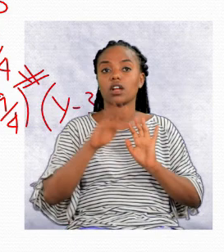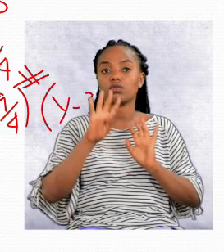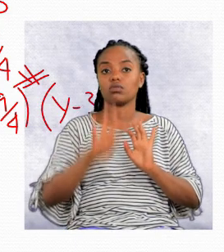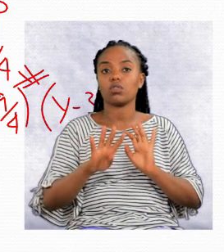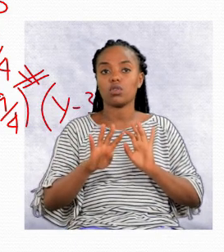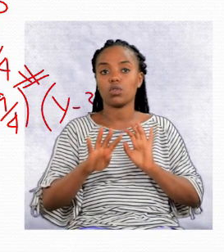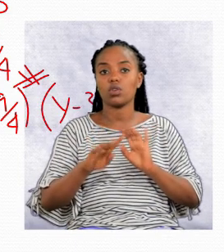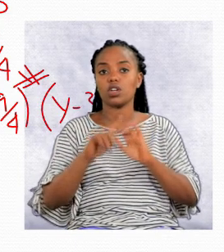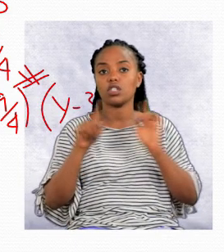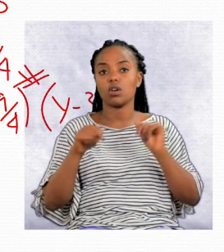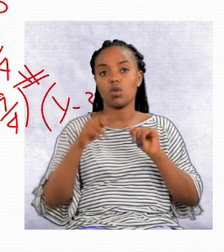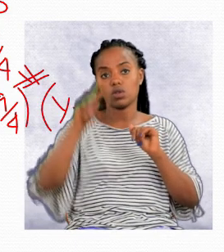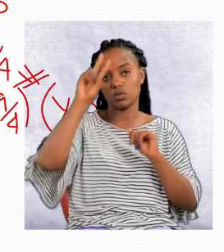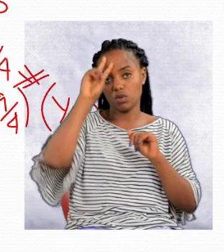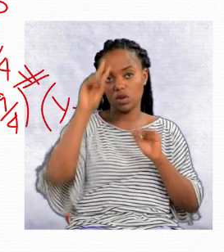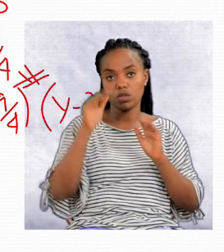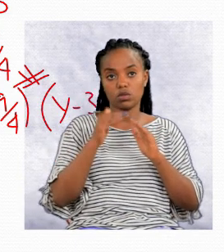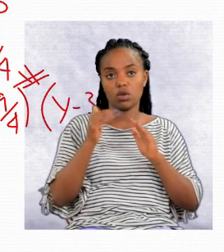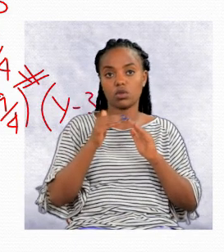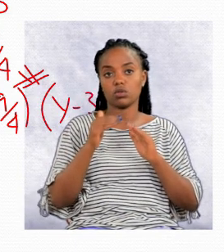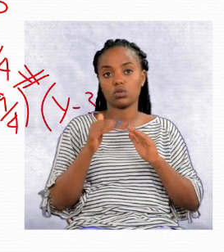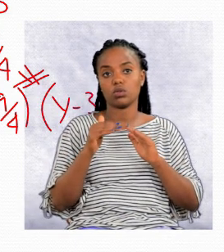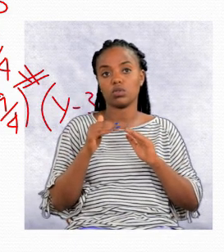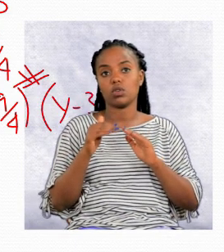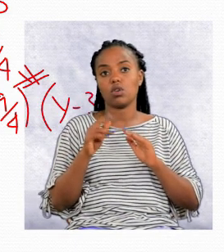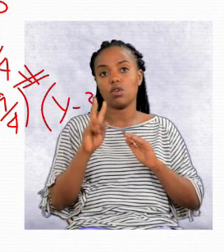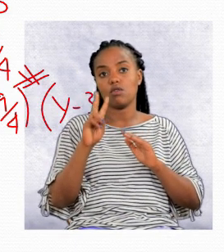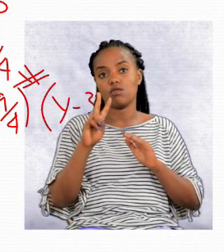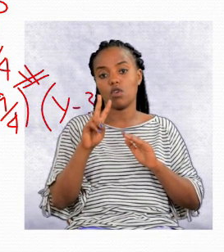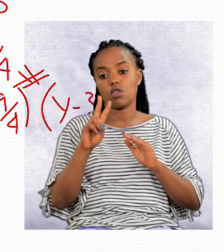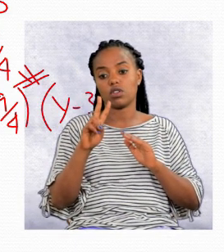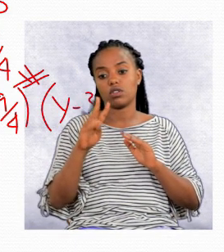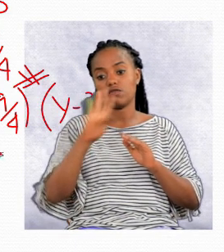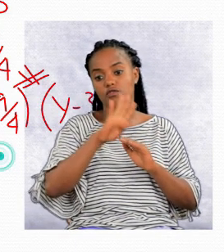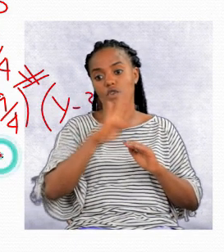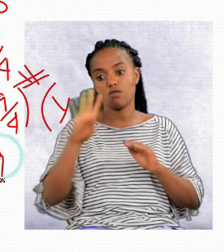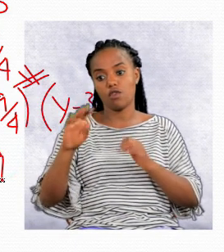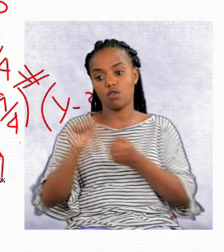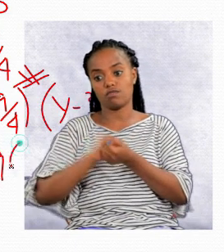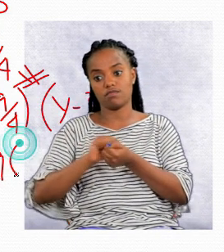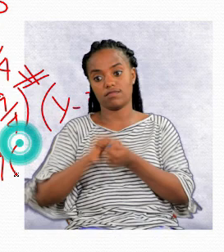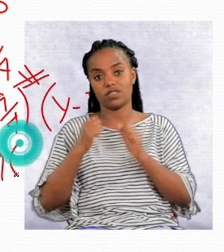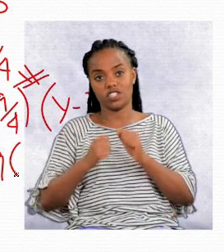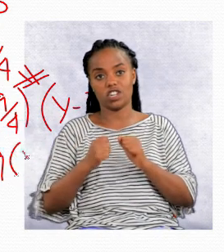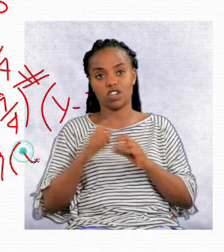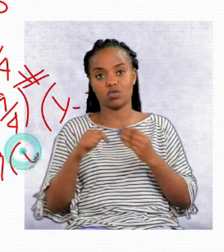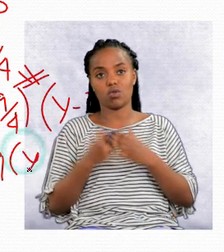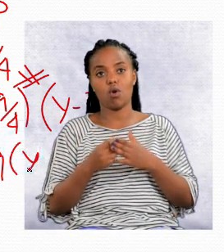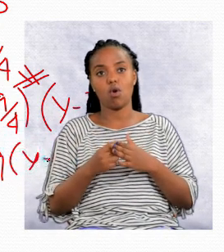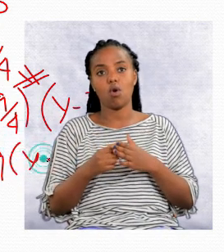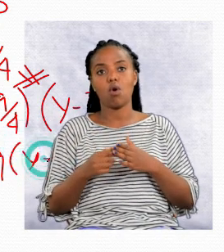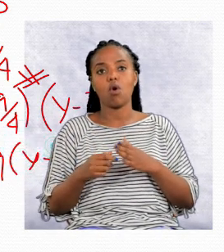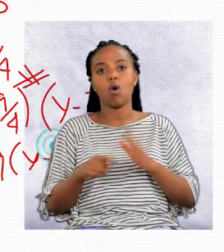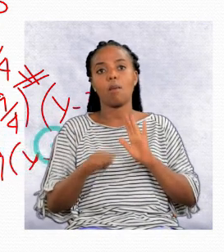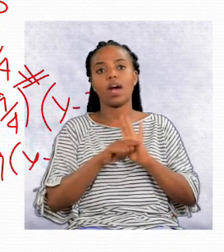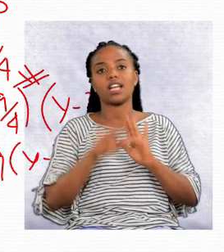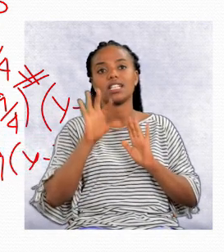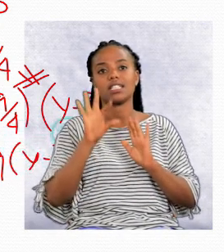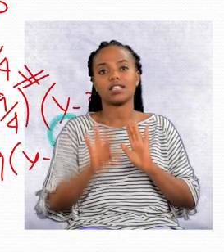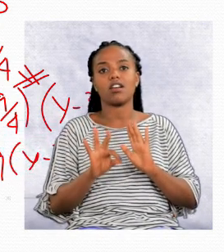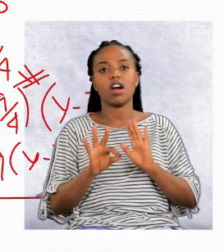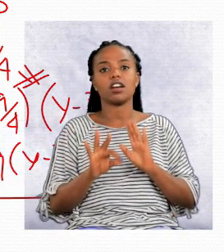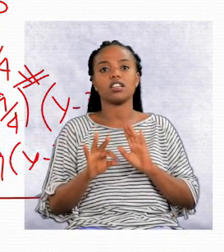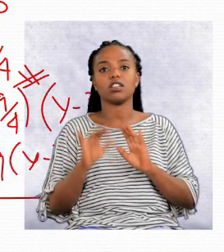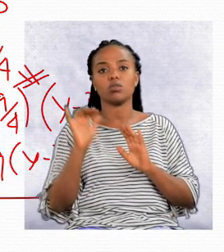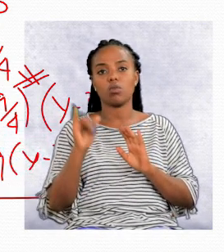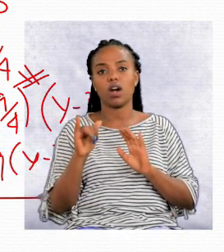4 the whole square. This equal to, you can cancel 4, you have minus 9 times y minus 3.